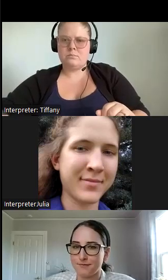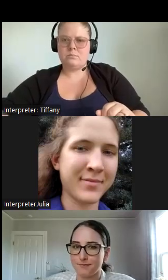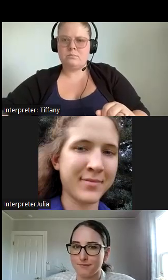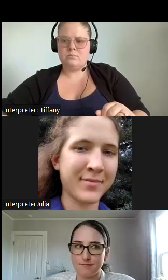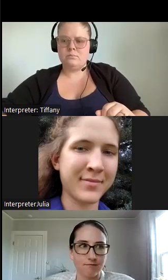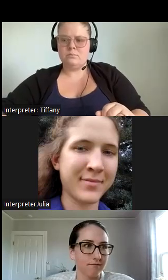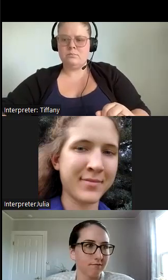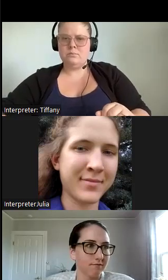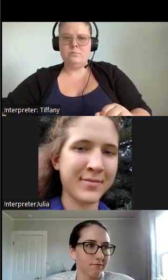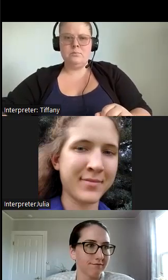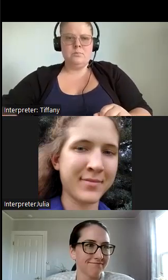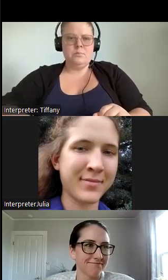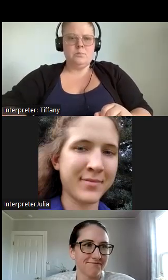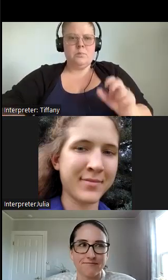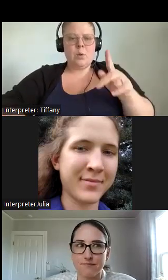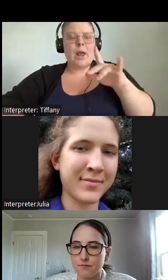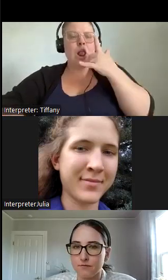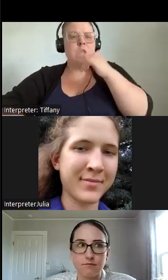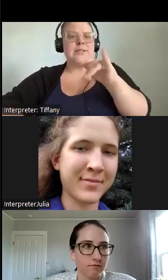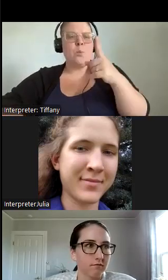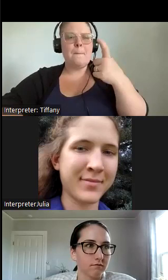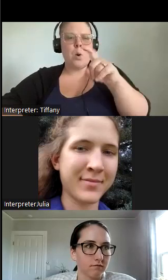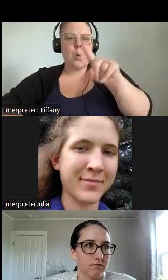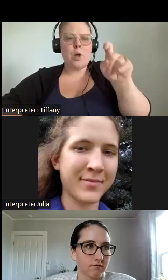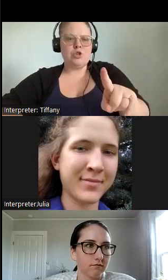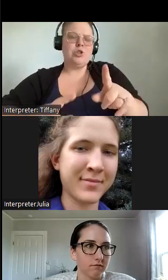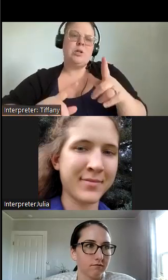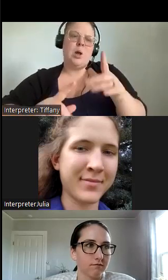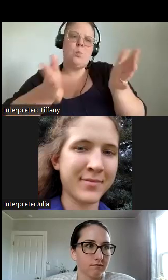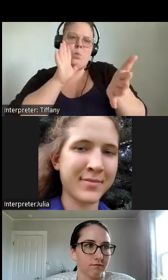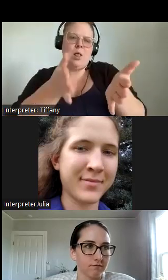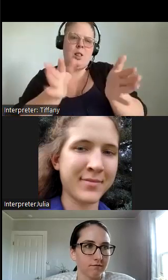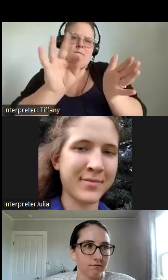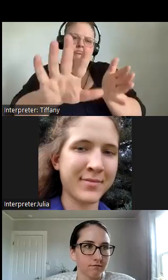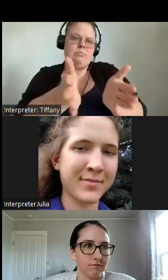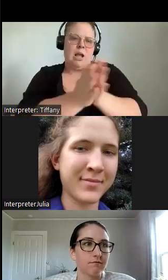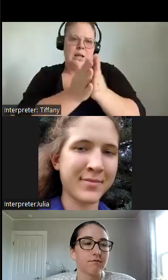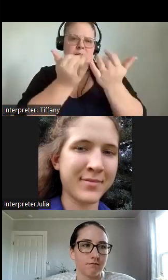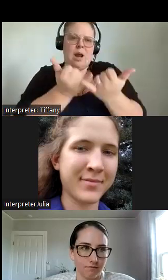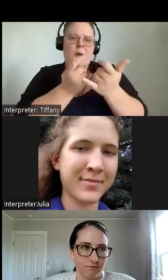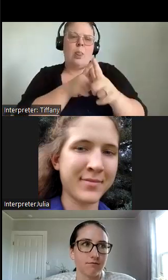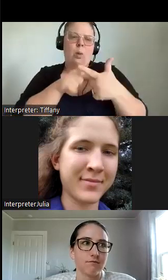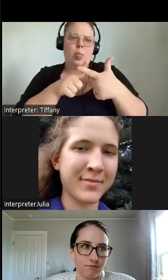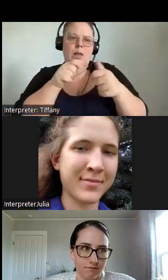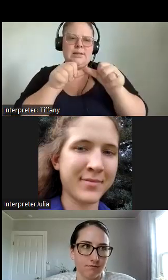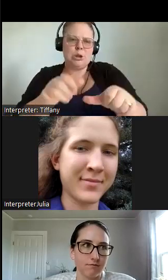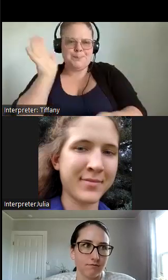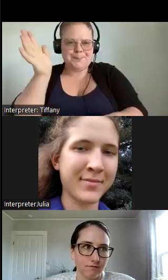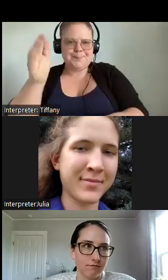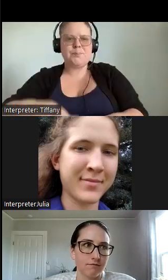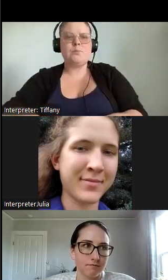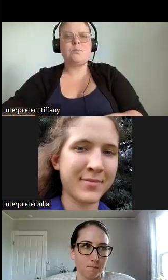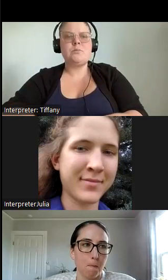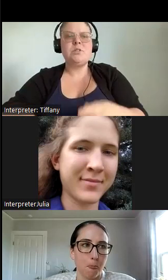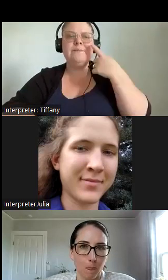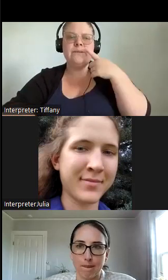It looks like we've got one more question that I'll pose, and then we can continue on. So for the